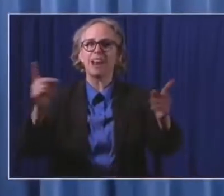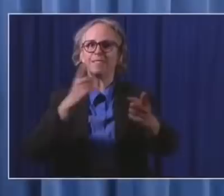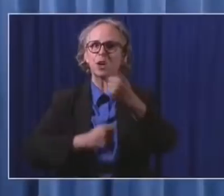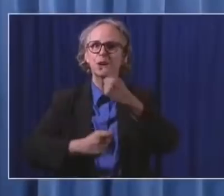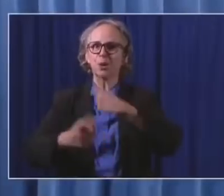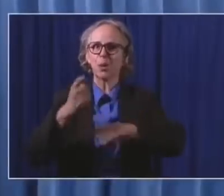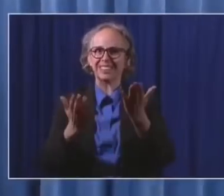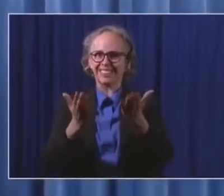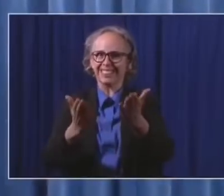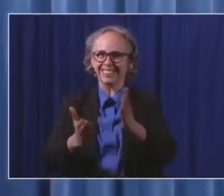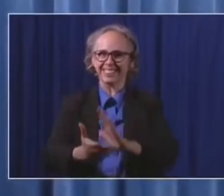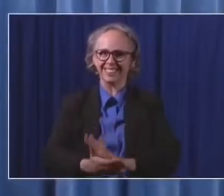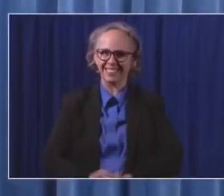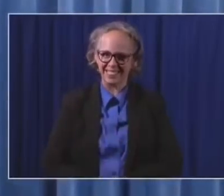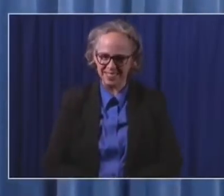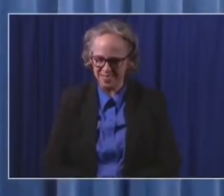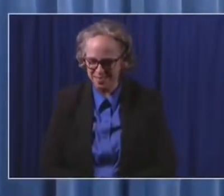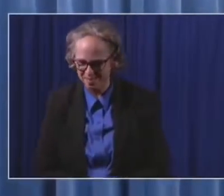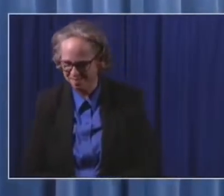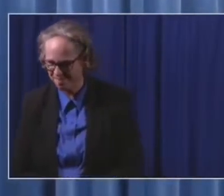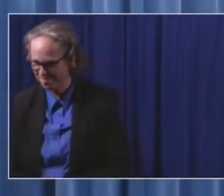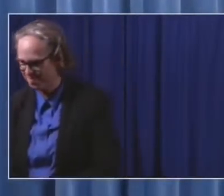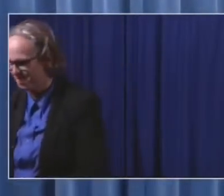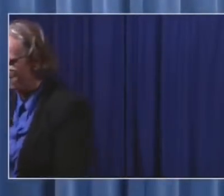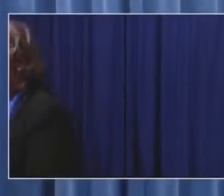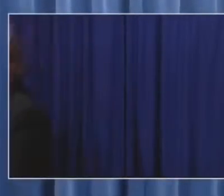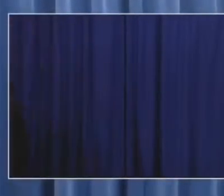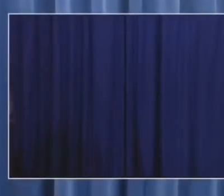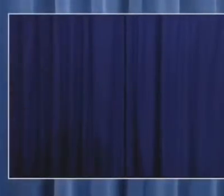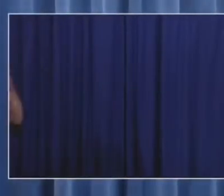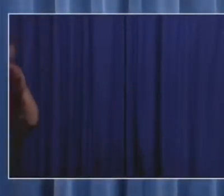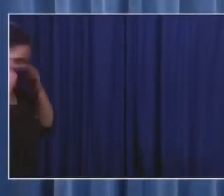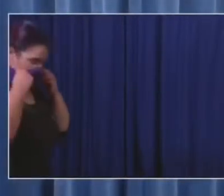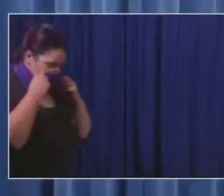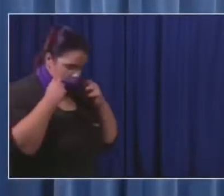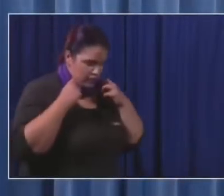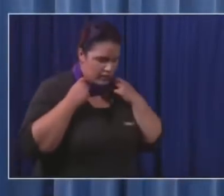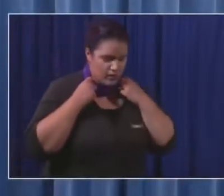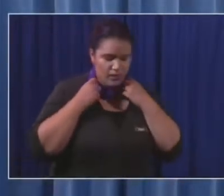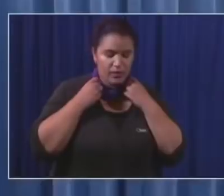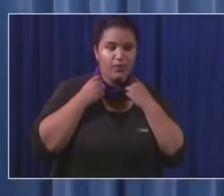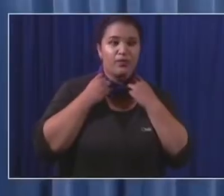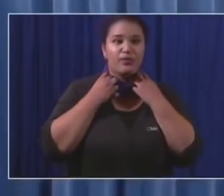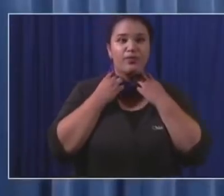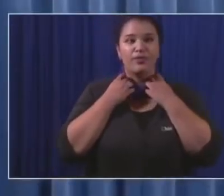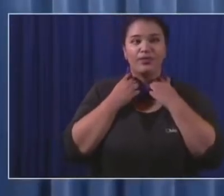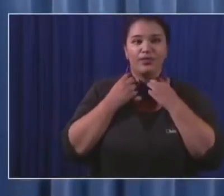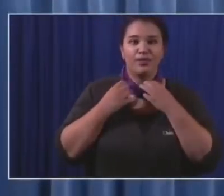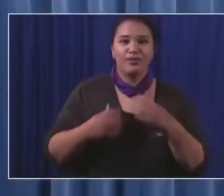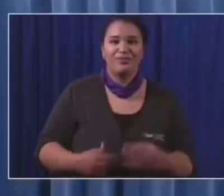in our lives. So, Governor, thank you. Lieutenant Governor, thank you. We're ready for questions.